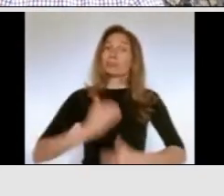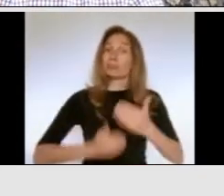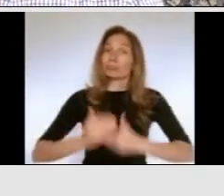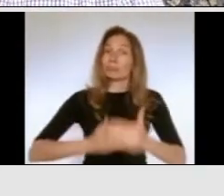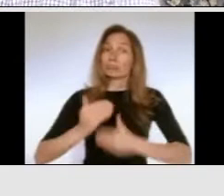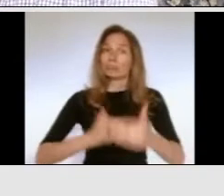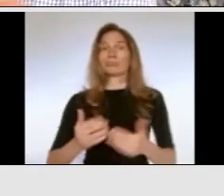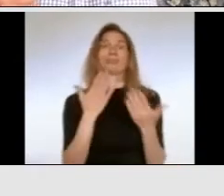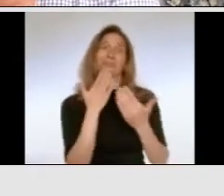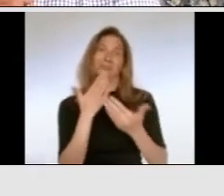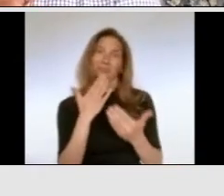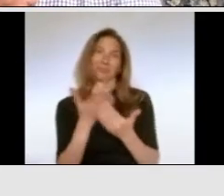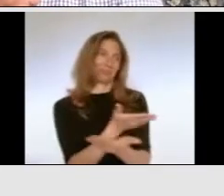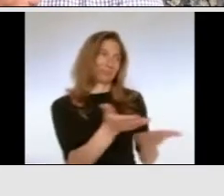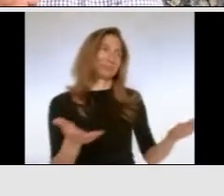going.